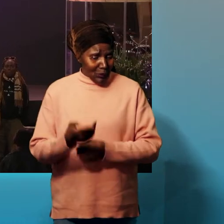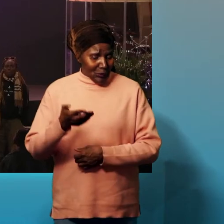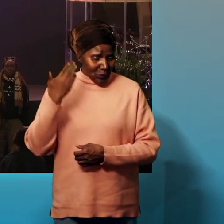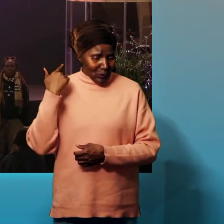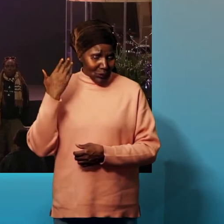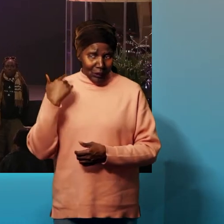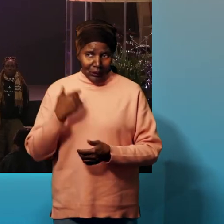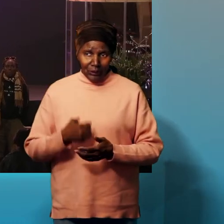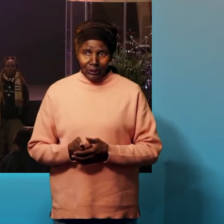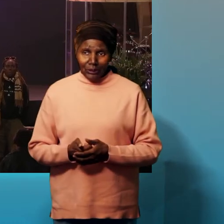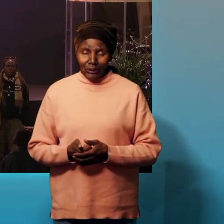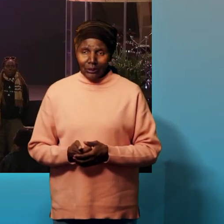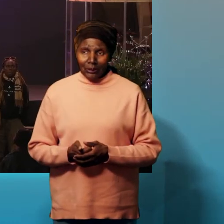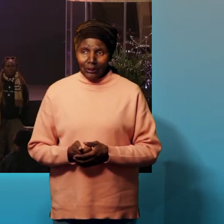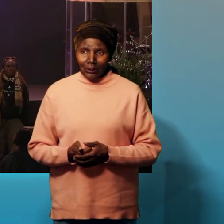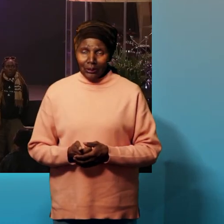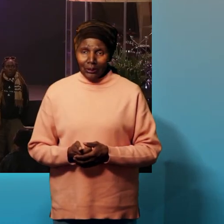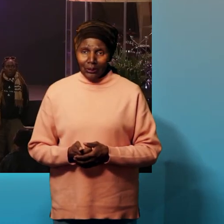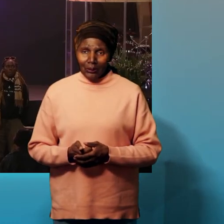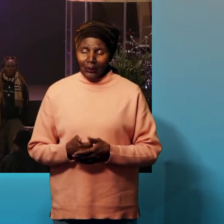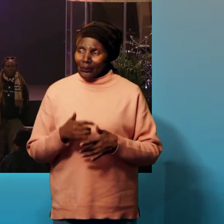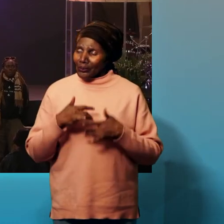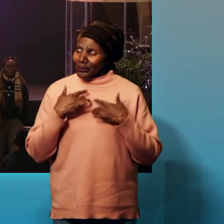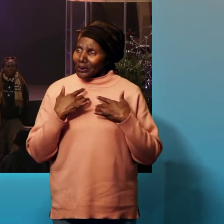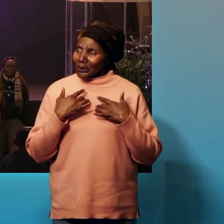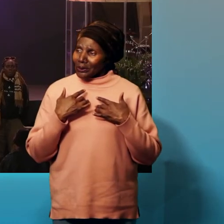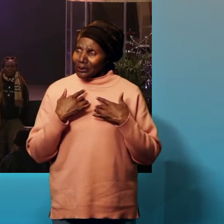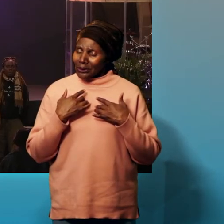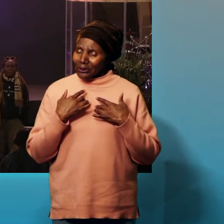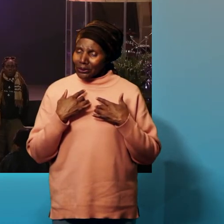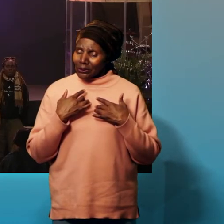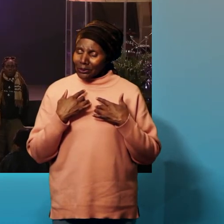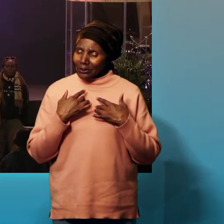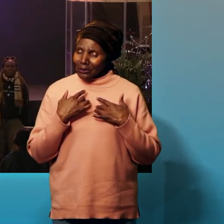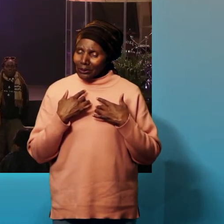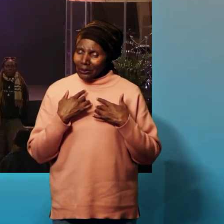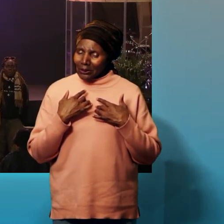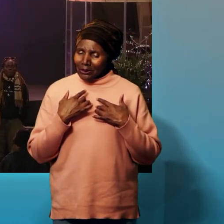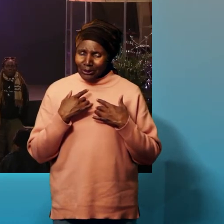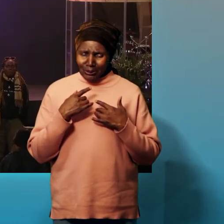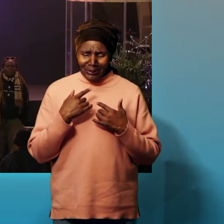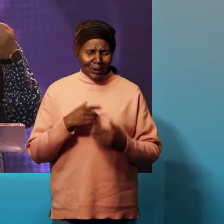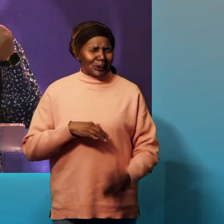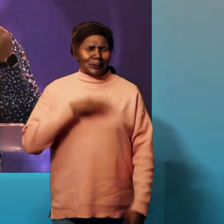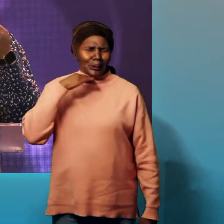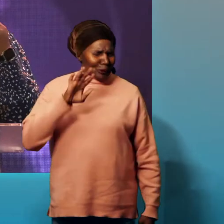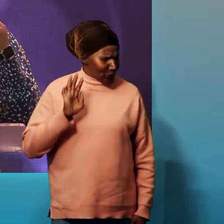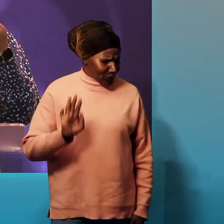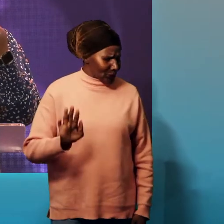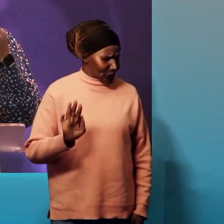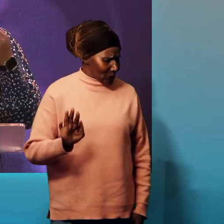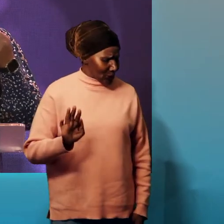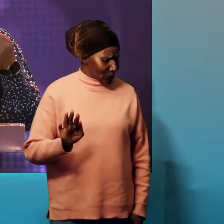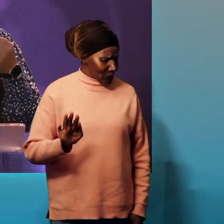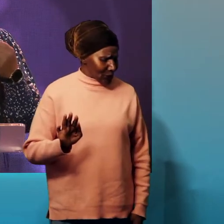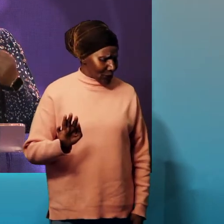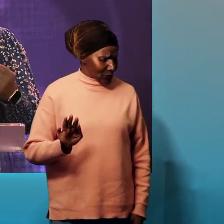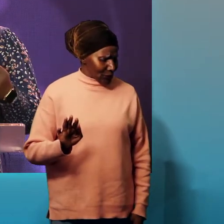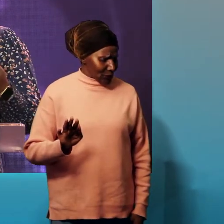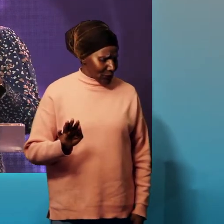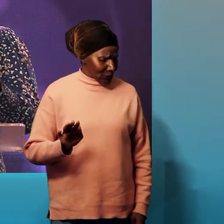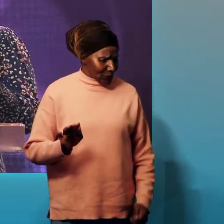just those feelings of, "I have had enough," I'm going to break the spirit that was